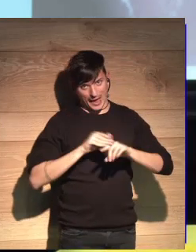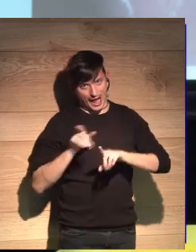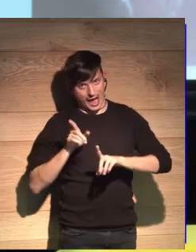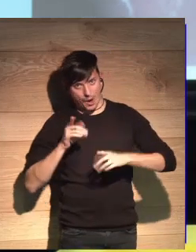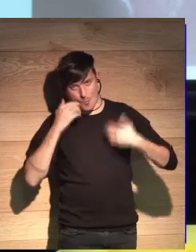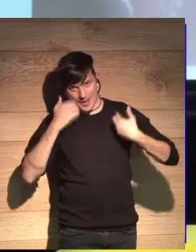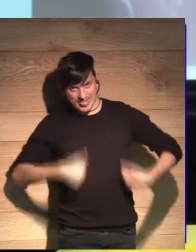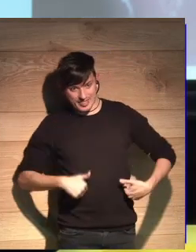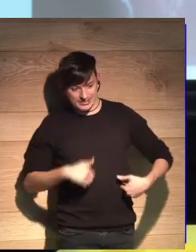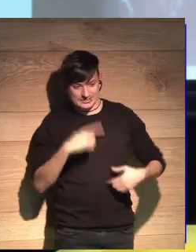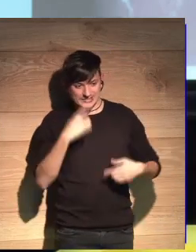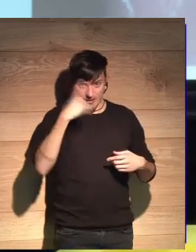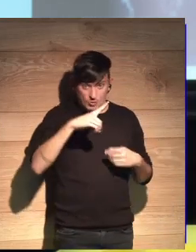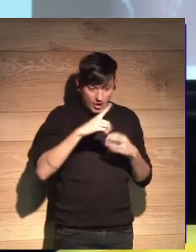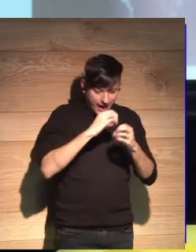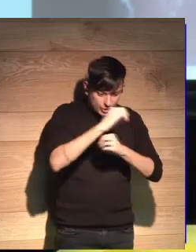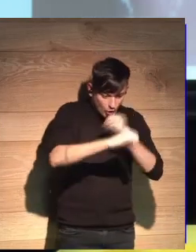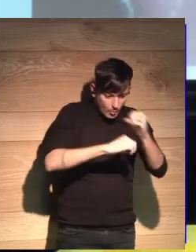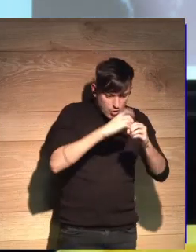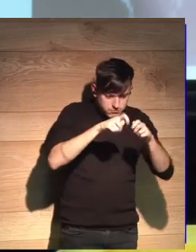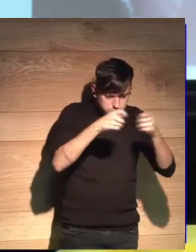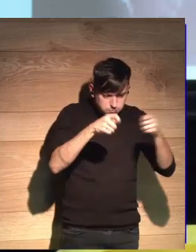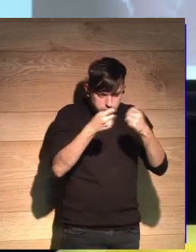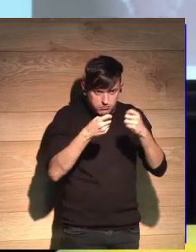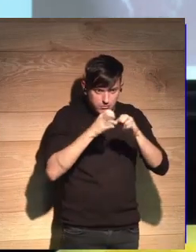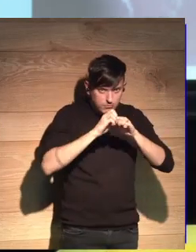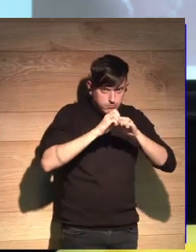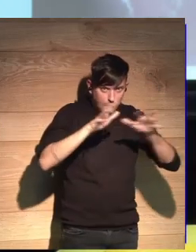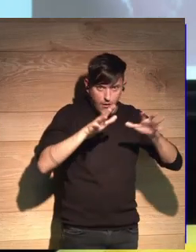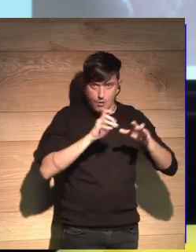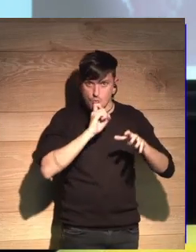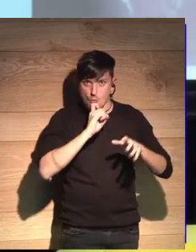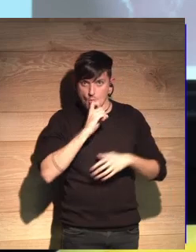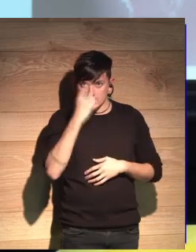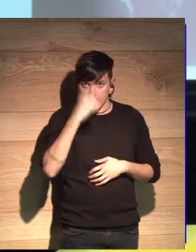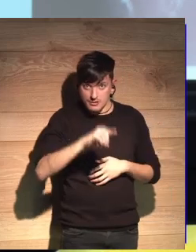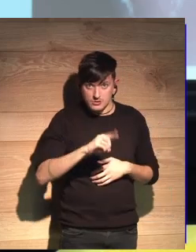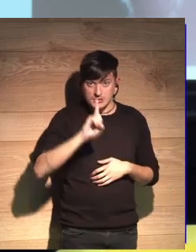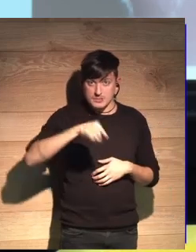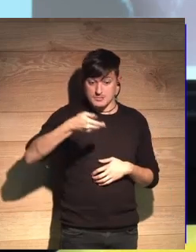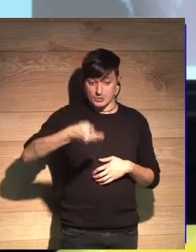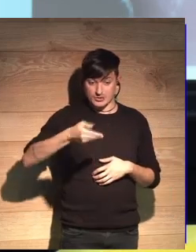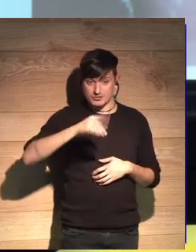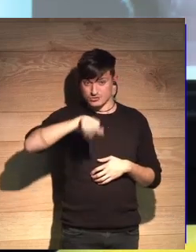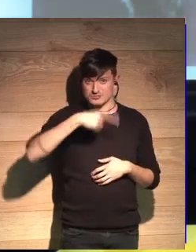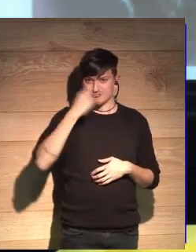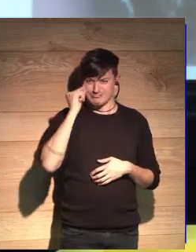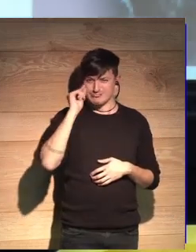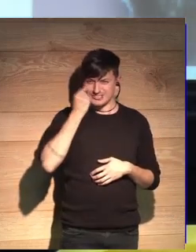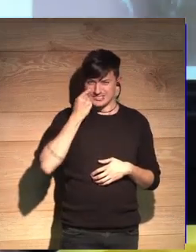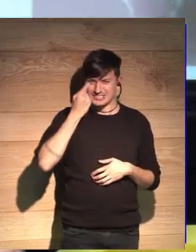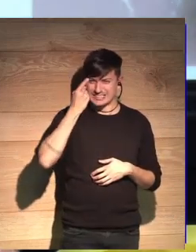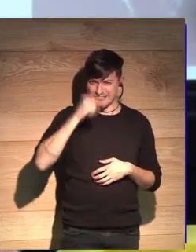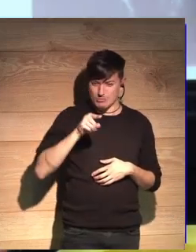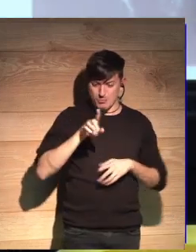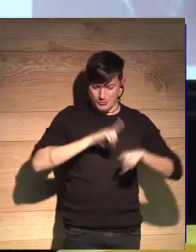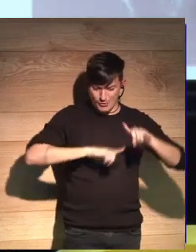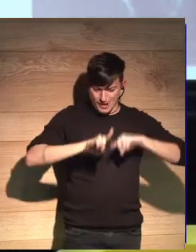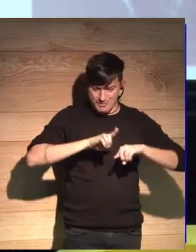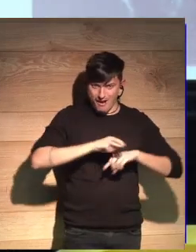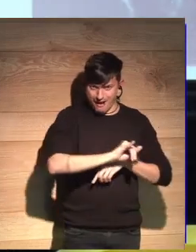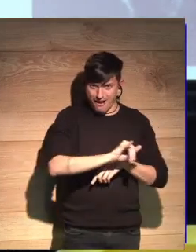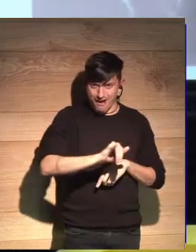technologies. And here comes the interesting part. We are aware that we're in trouble. This is very different from many other